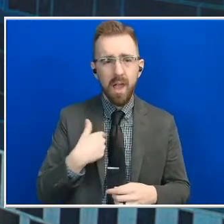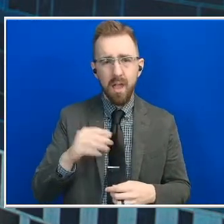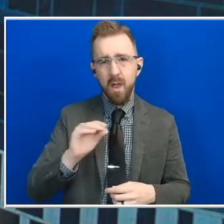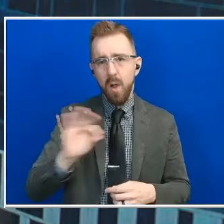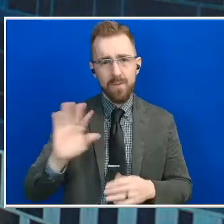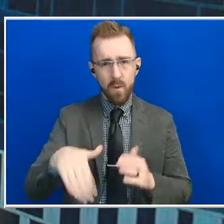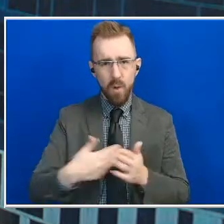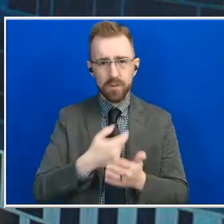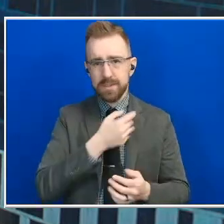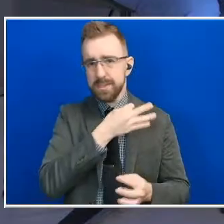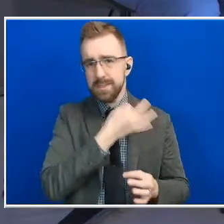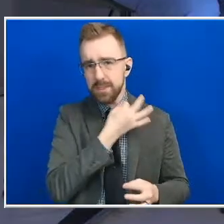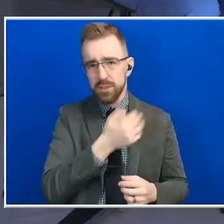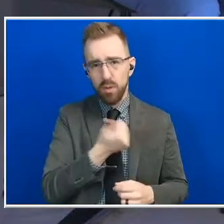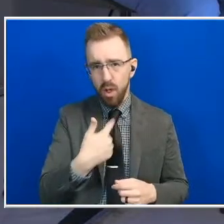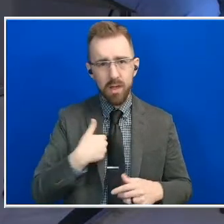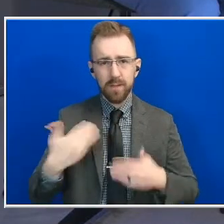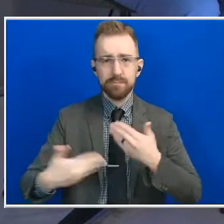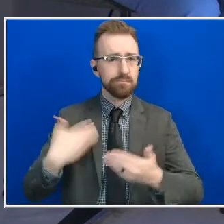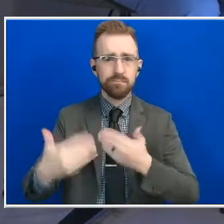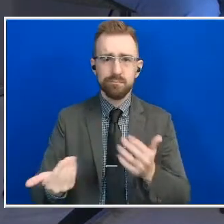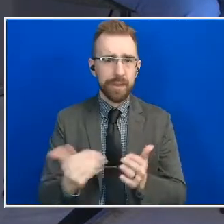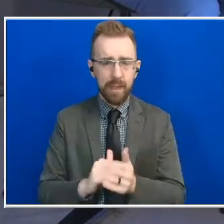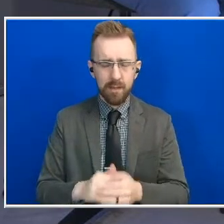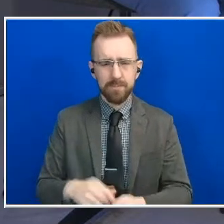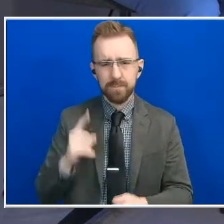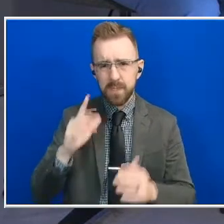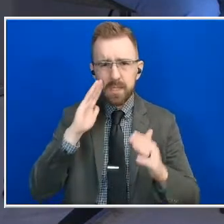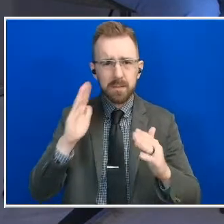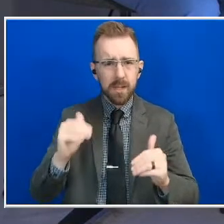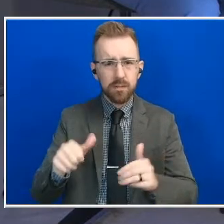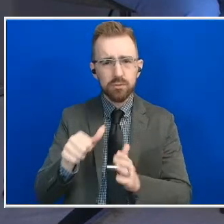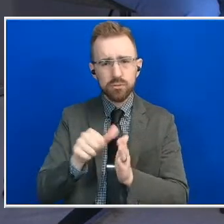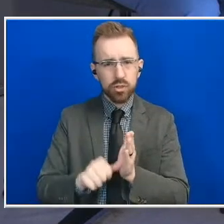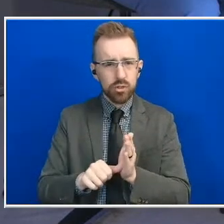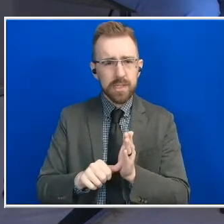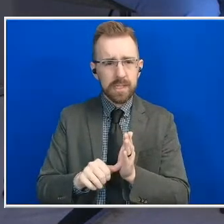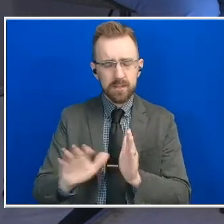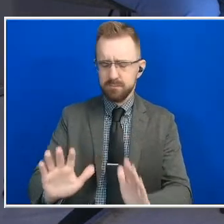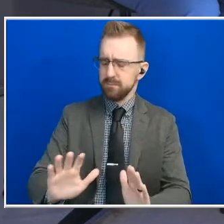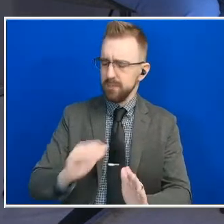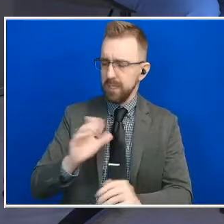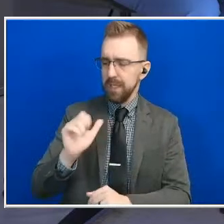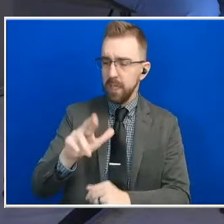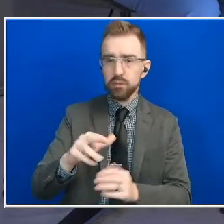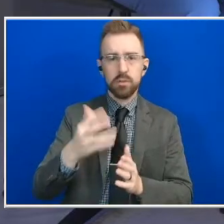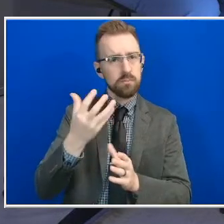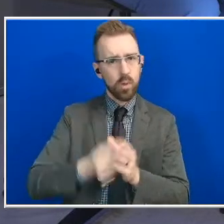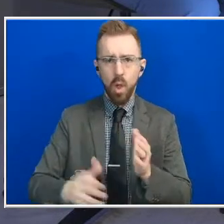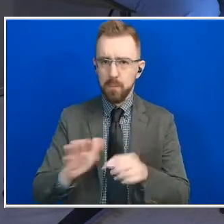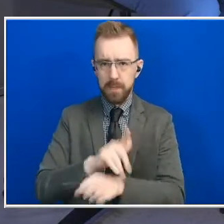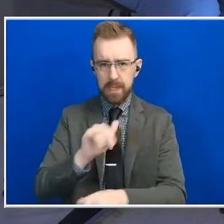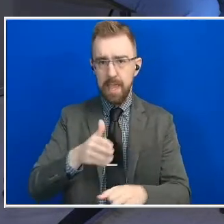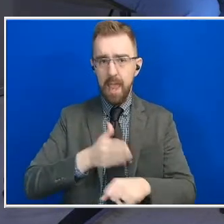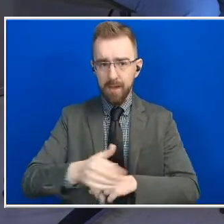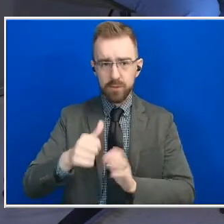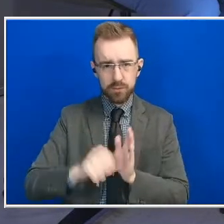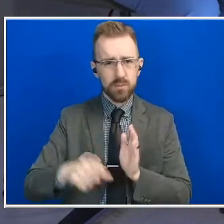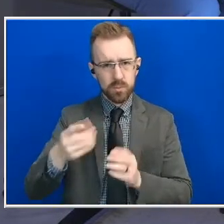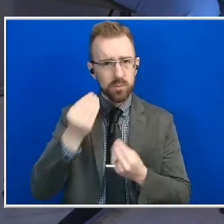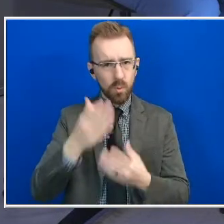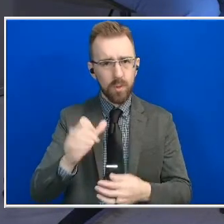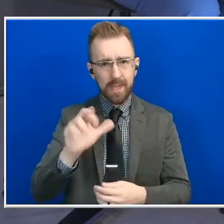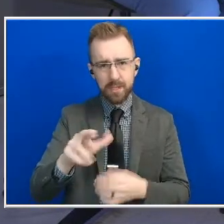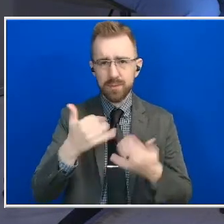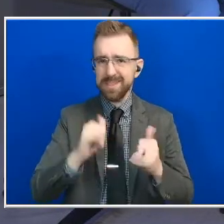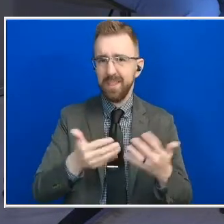doing things again. So were you expecting the surgery to be gone, the cancer to be gone after the surgery? Because you were told the cancer was still there. What